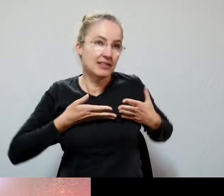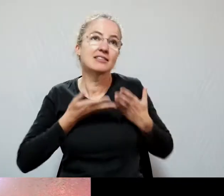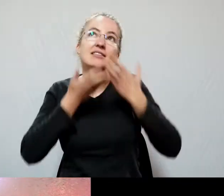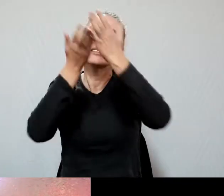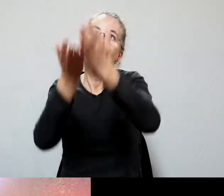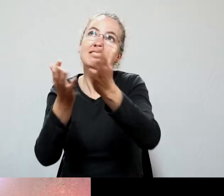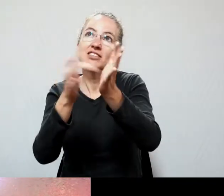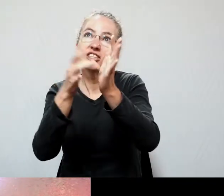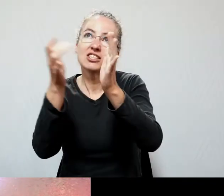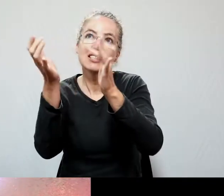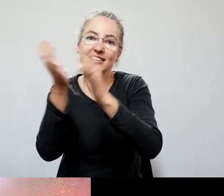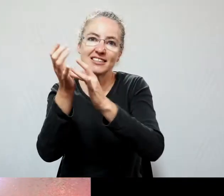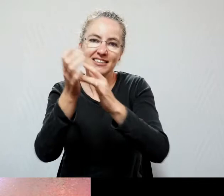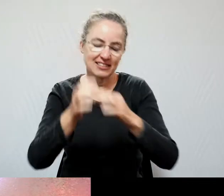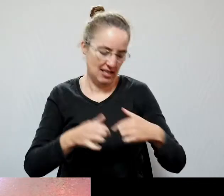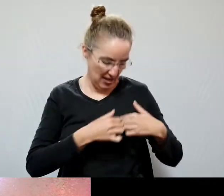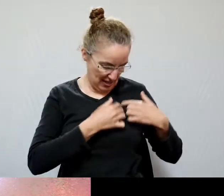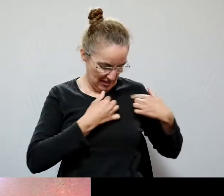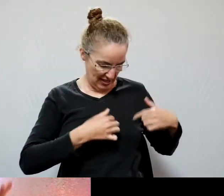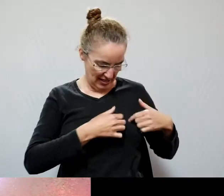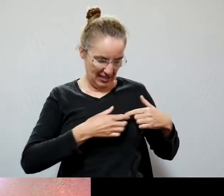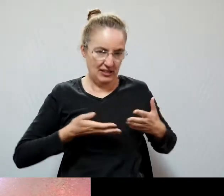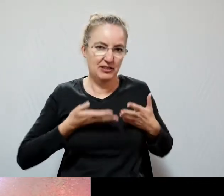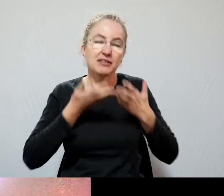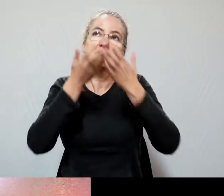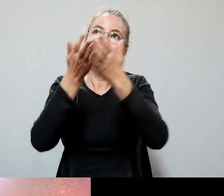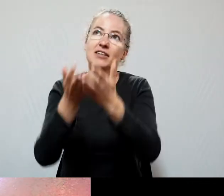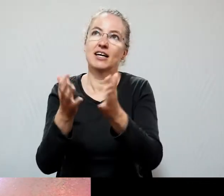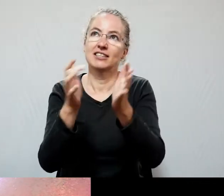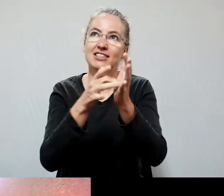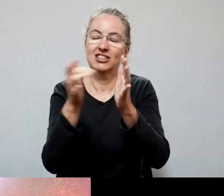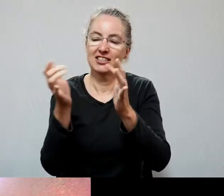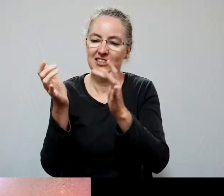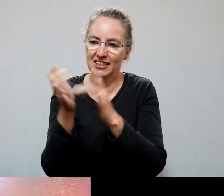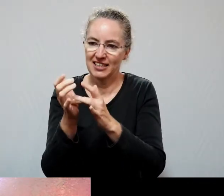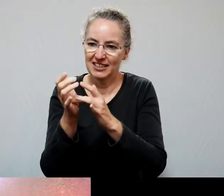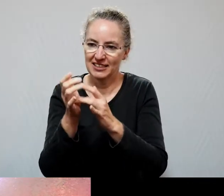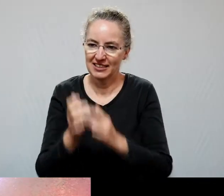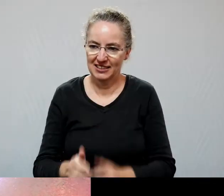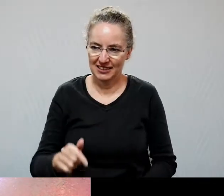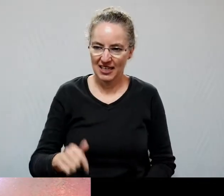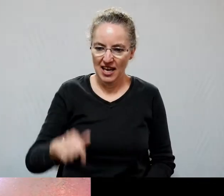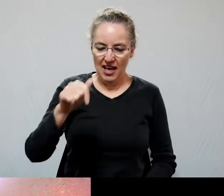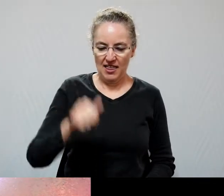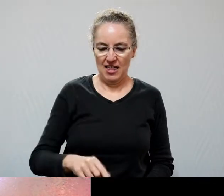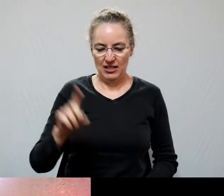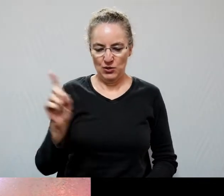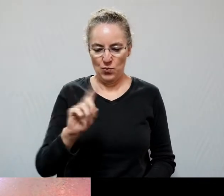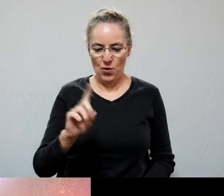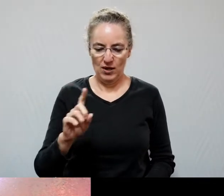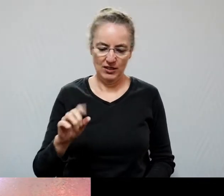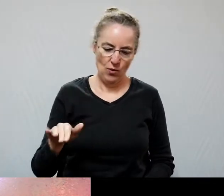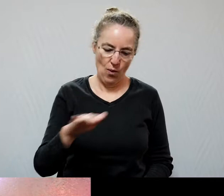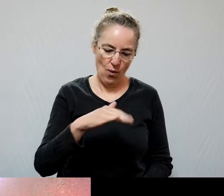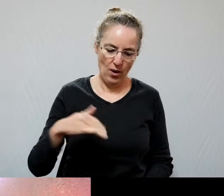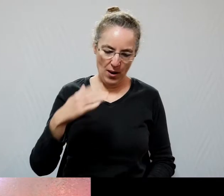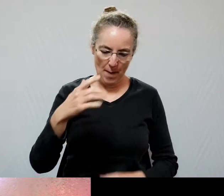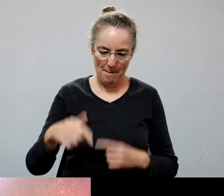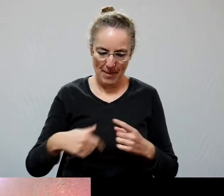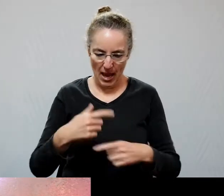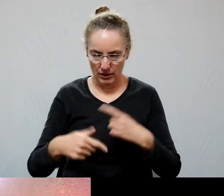Give your heart to Jesus. Give your heart to Jesus, and that's what it's